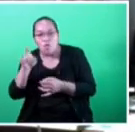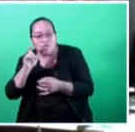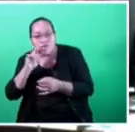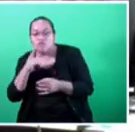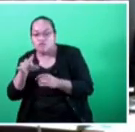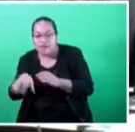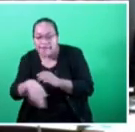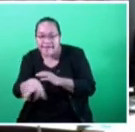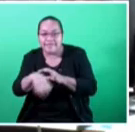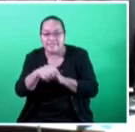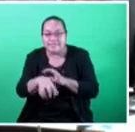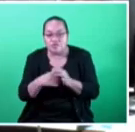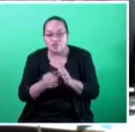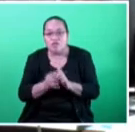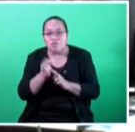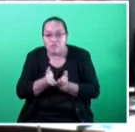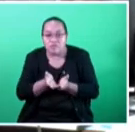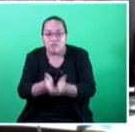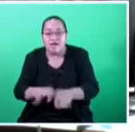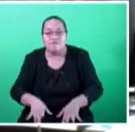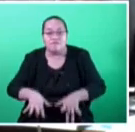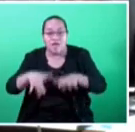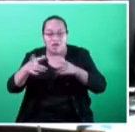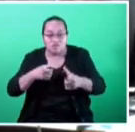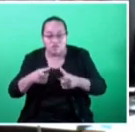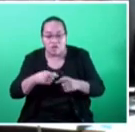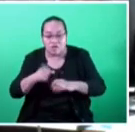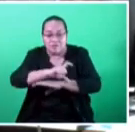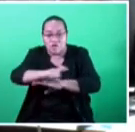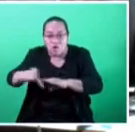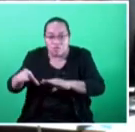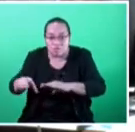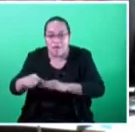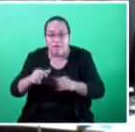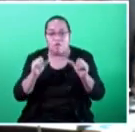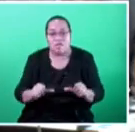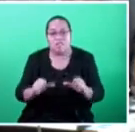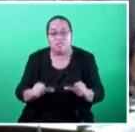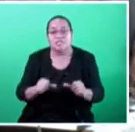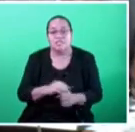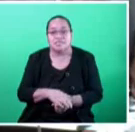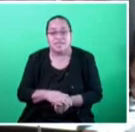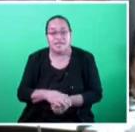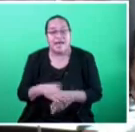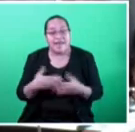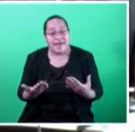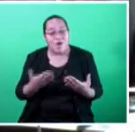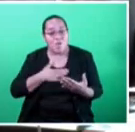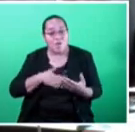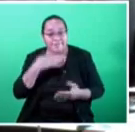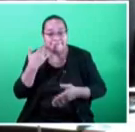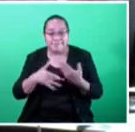irrigation, improved drainage, flood control, riverbank and coastal protection. Mr. Speaker say, now allow me to highlight